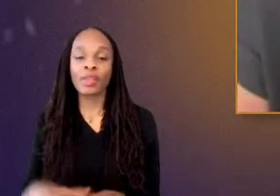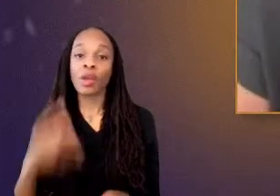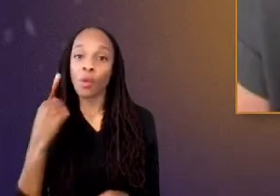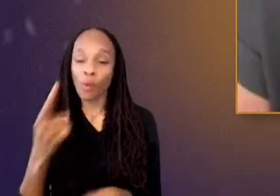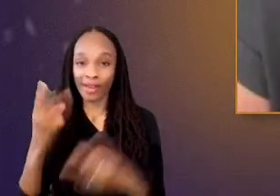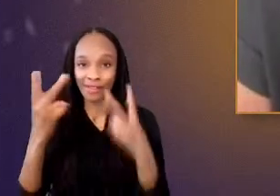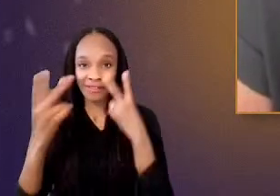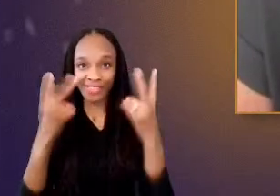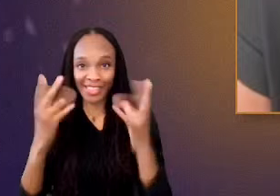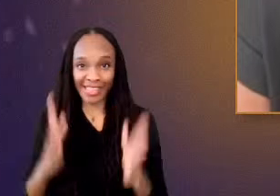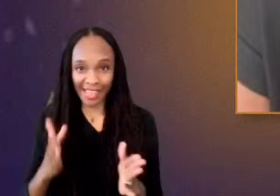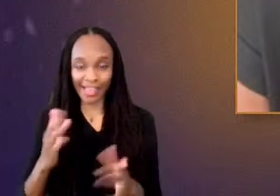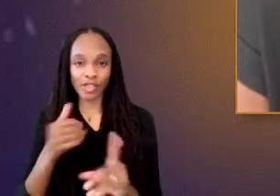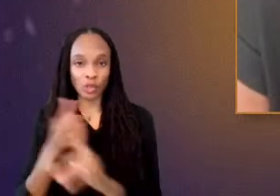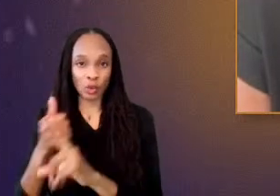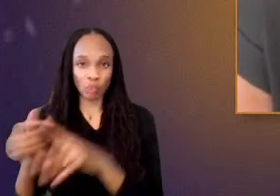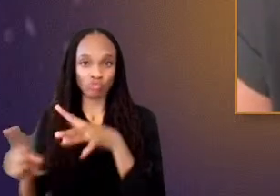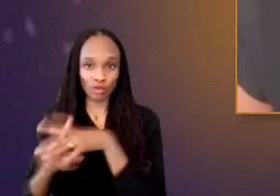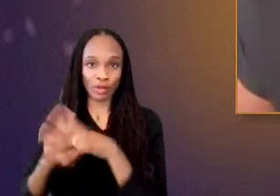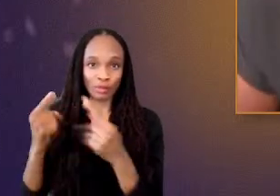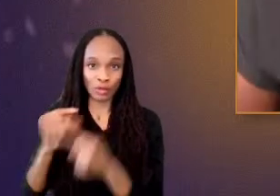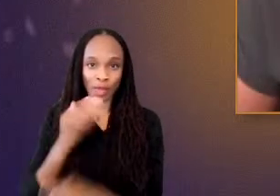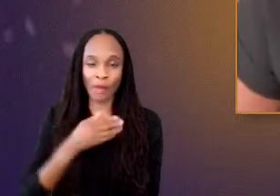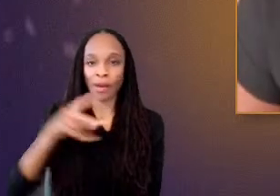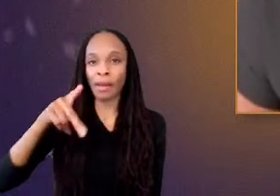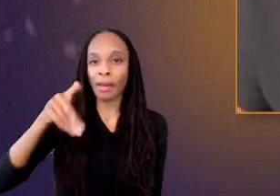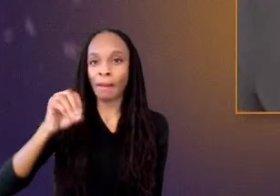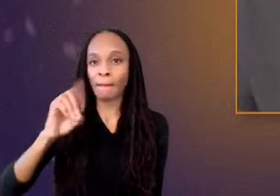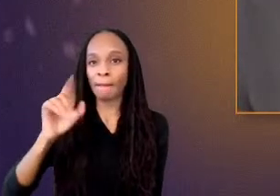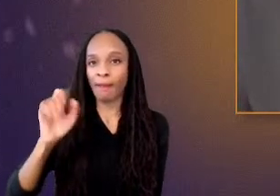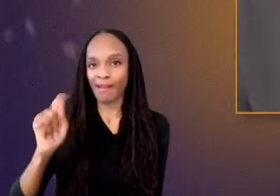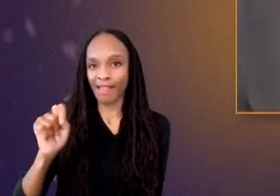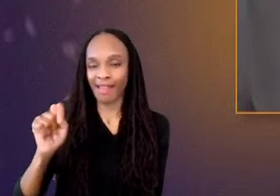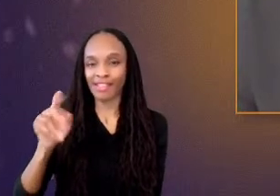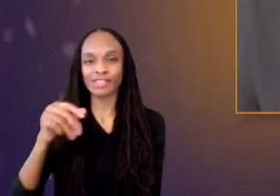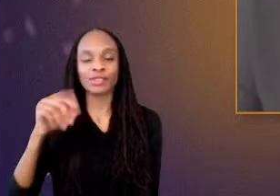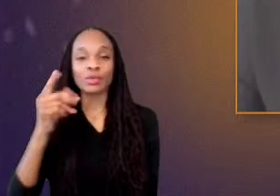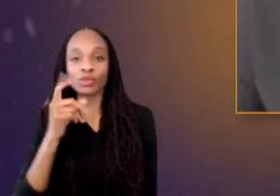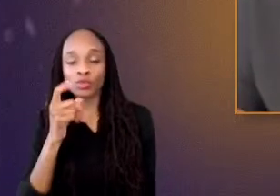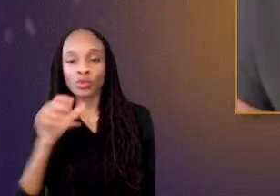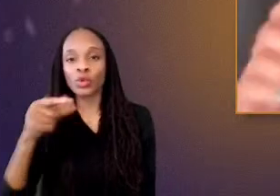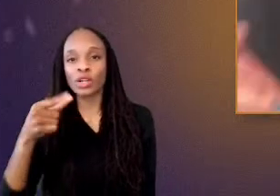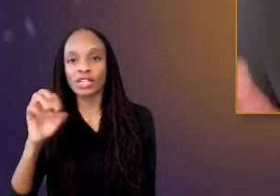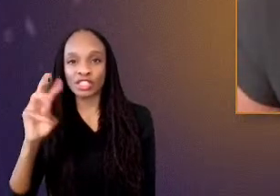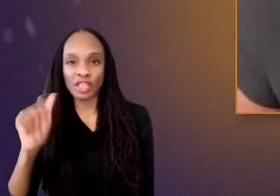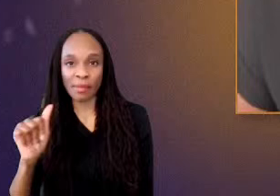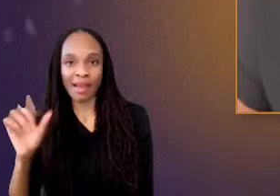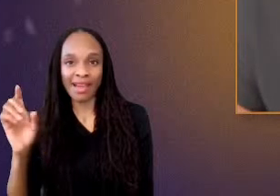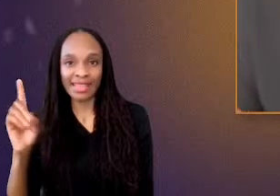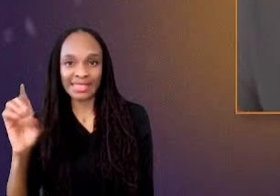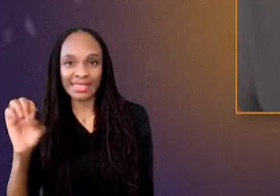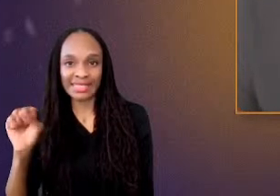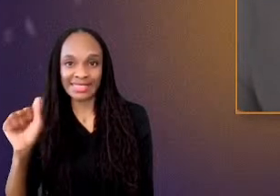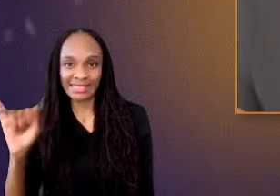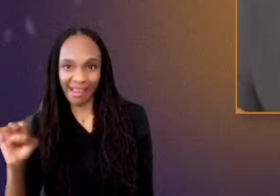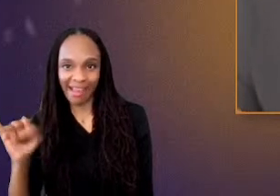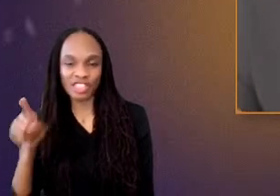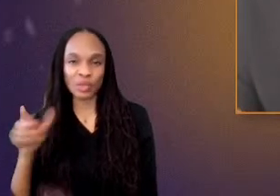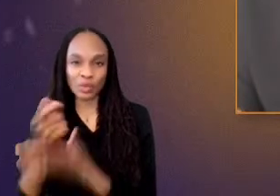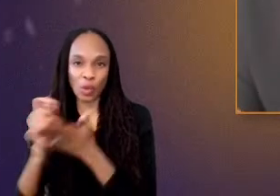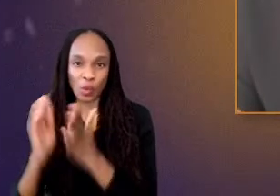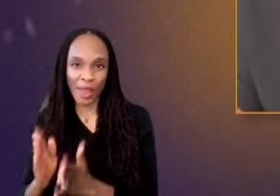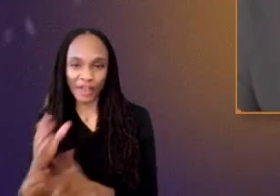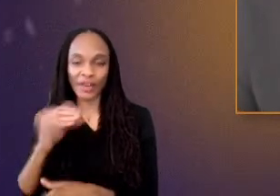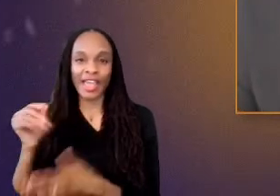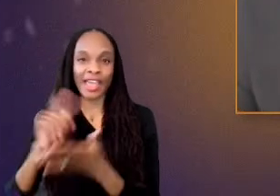that we had on the podcast was Gemma Desai, who was a writer at Research. And I wanted to play a clip